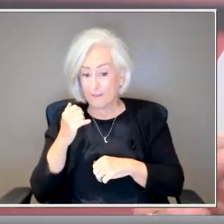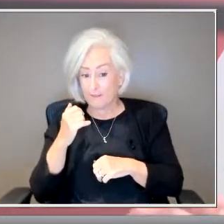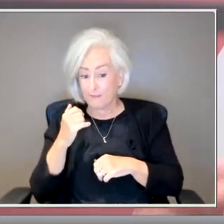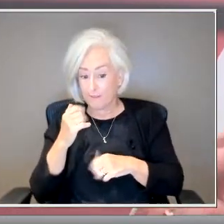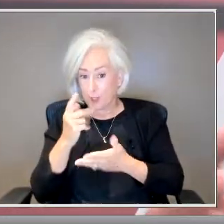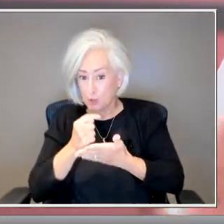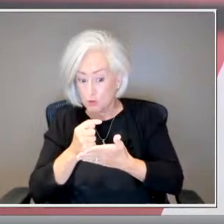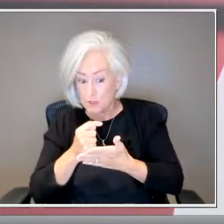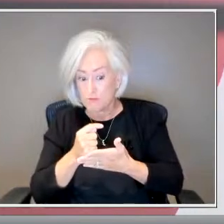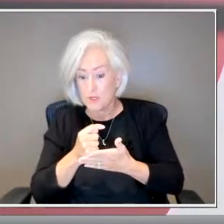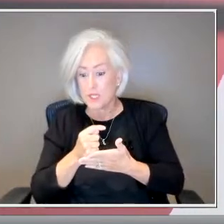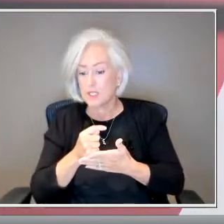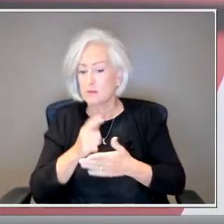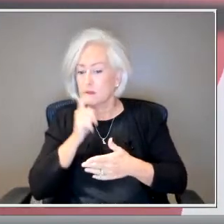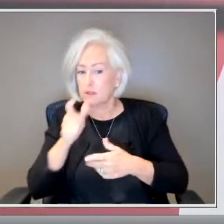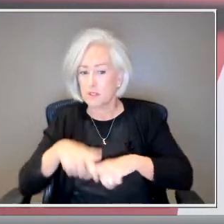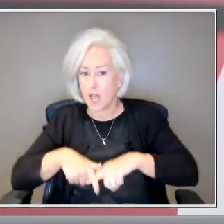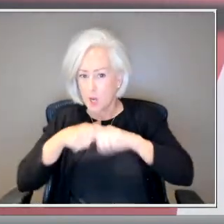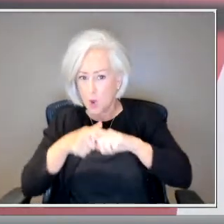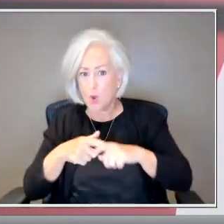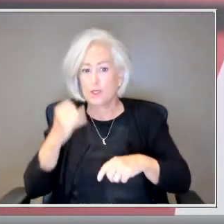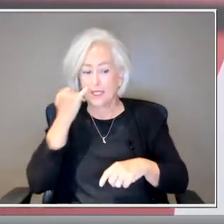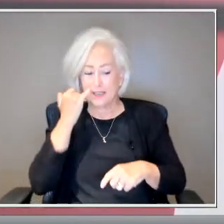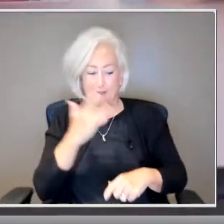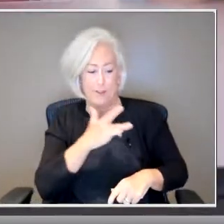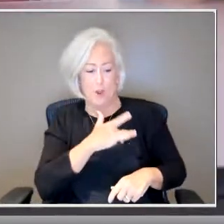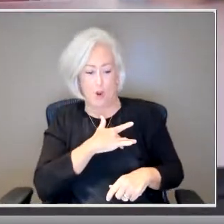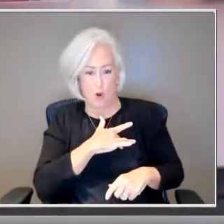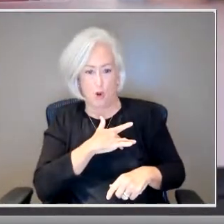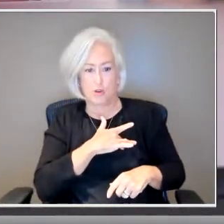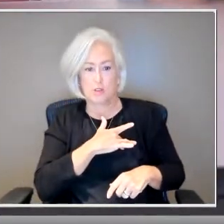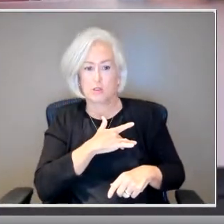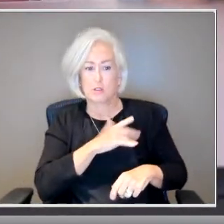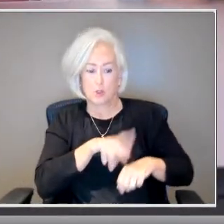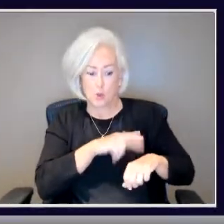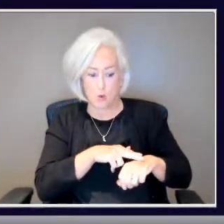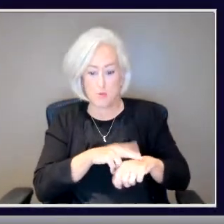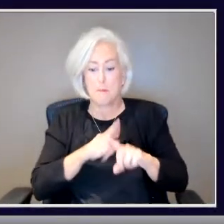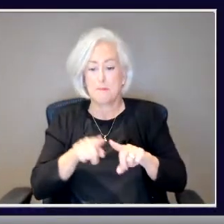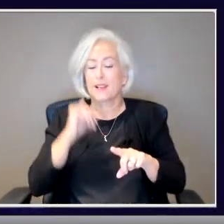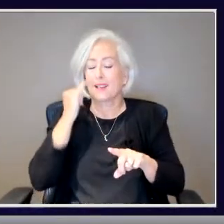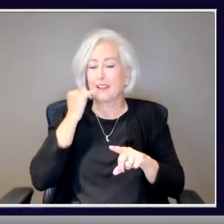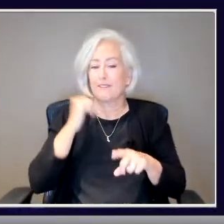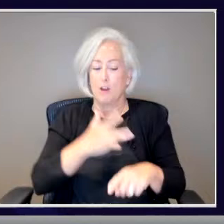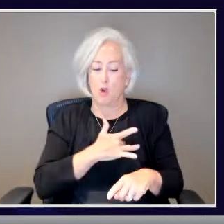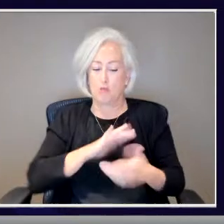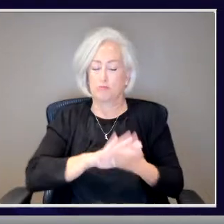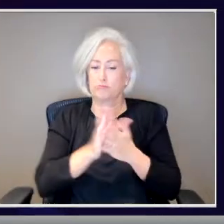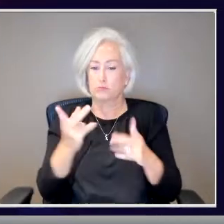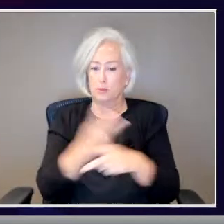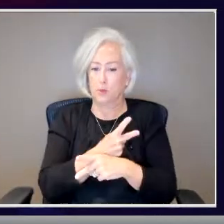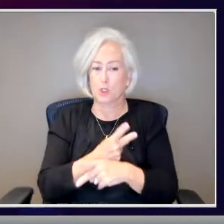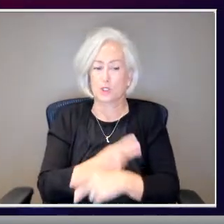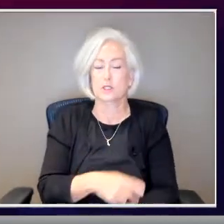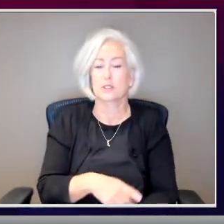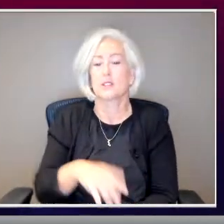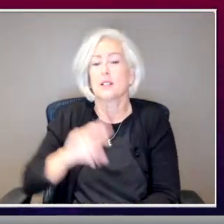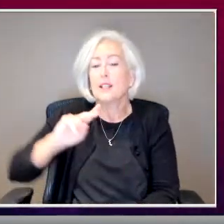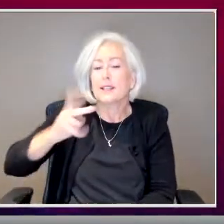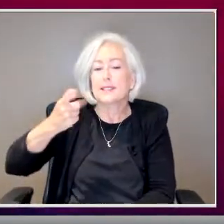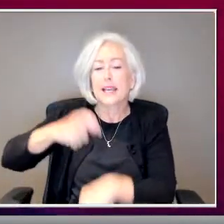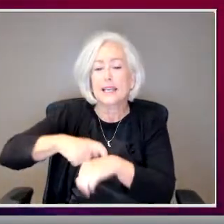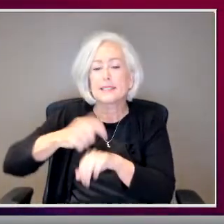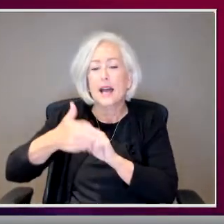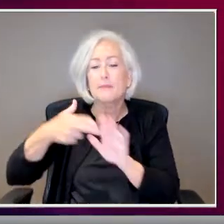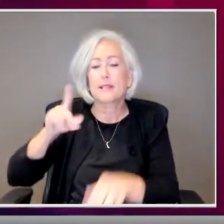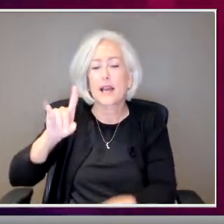worse. She's doing really well. Amy, when you were diagnosed the second time with breast cancer, did you have any idea that